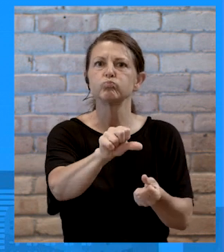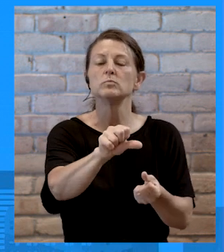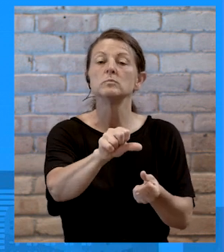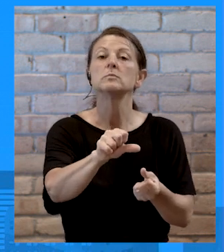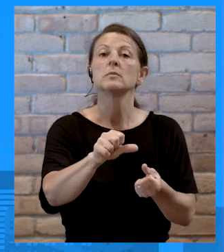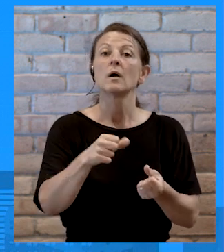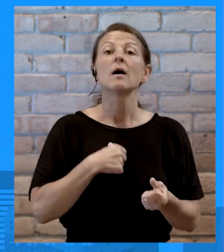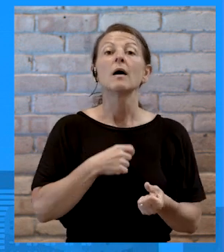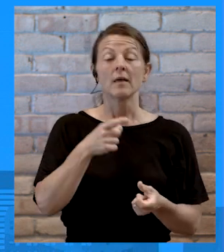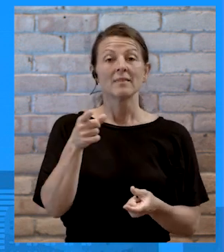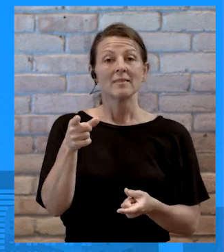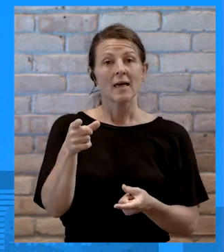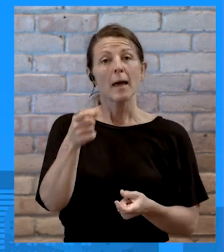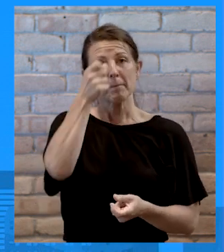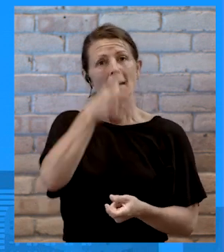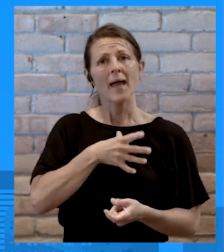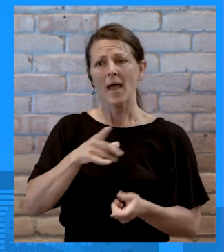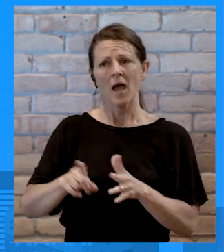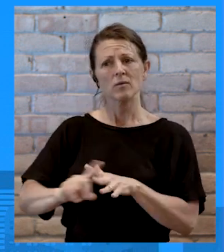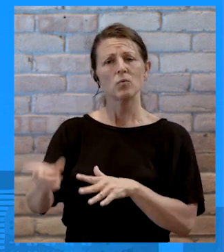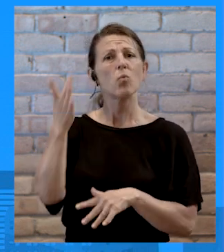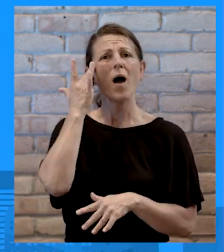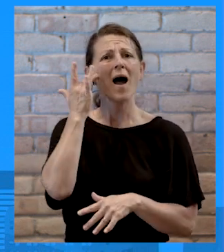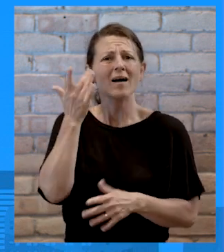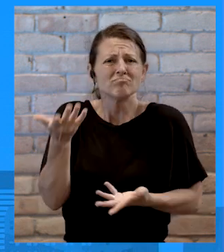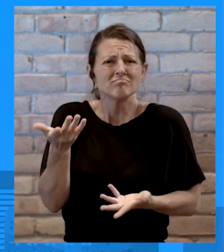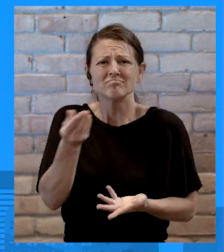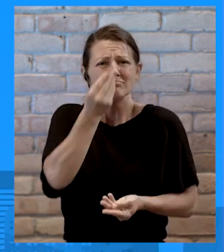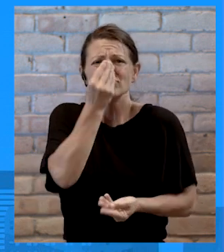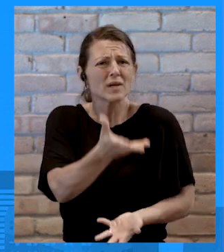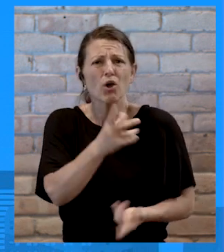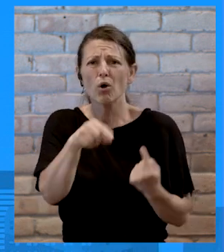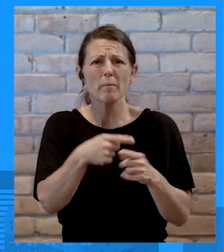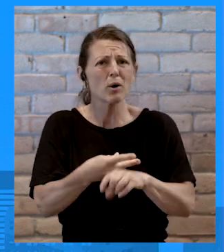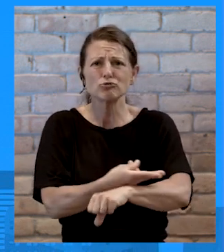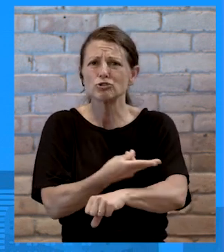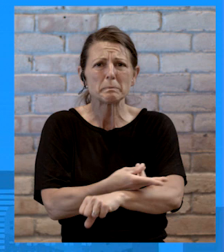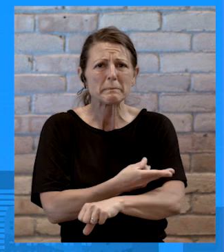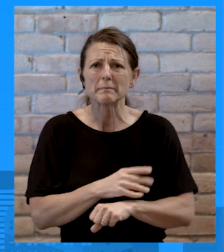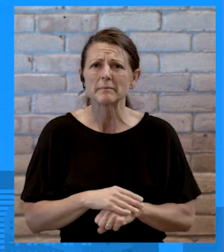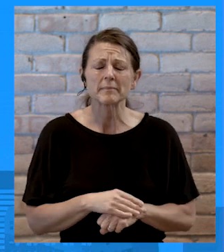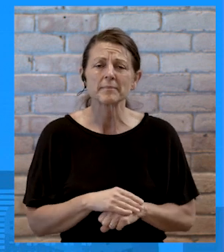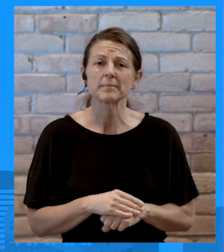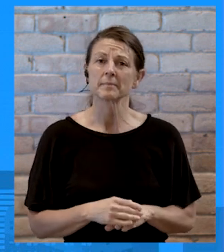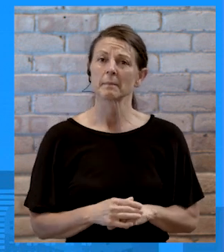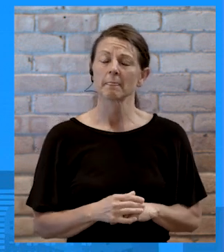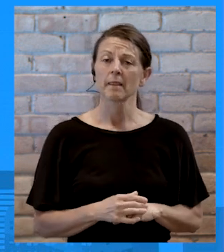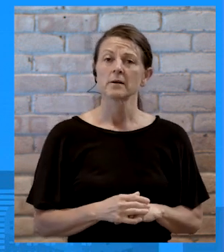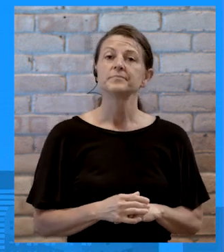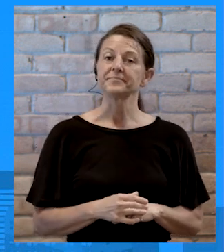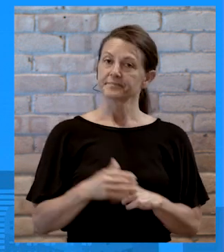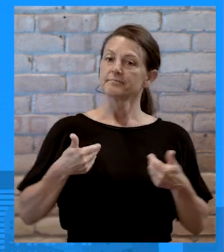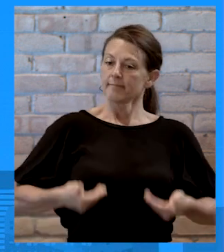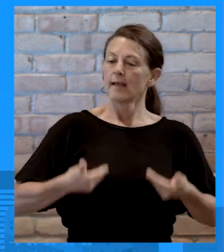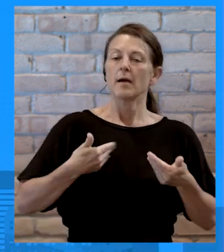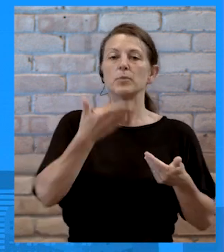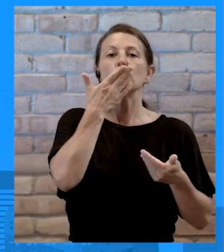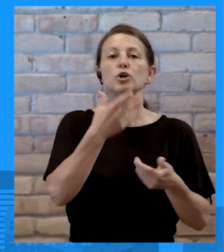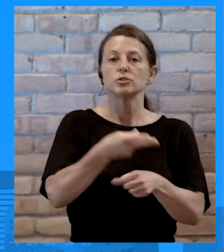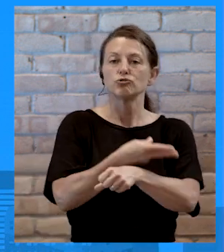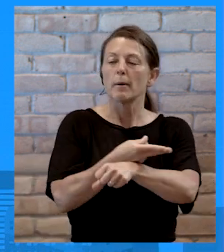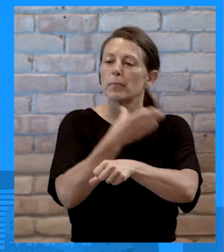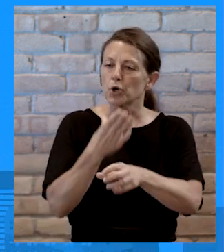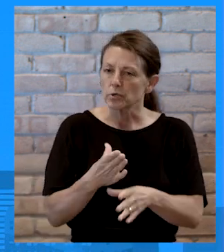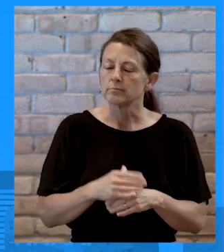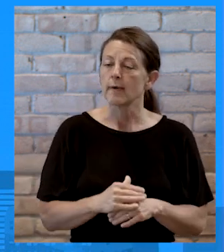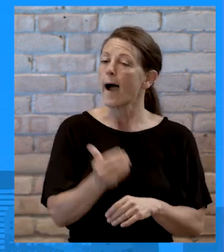runs away because he is a hired hand and he cares nothing for the sheep. I am the good shepherd.